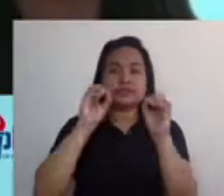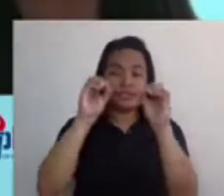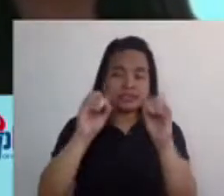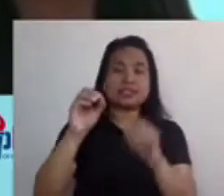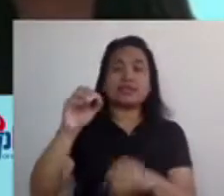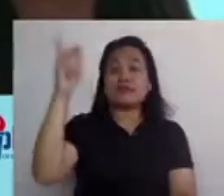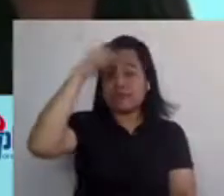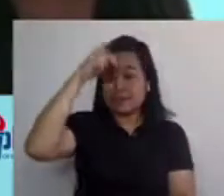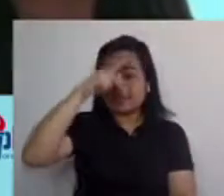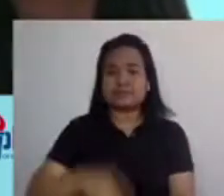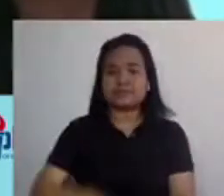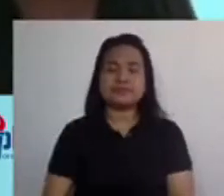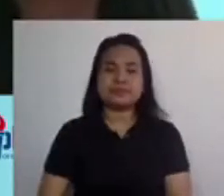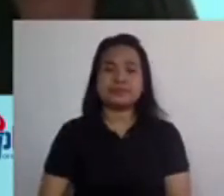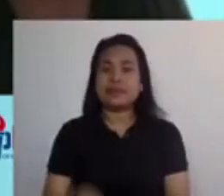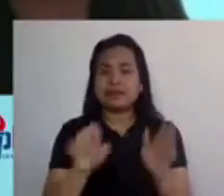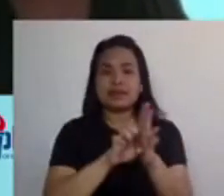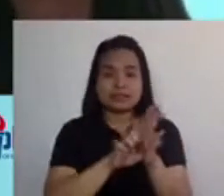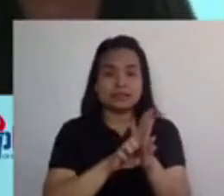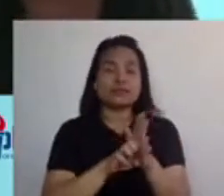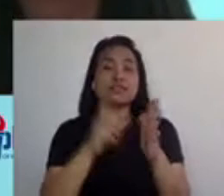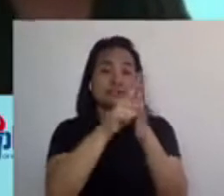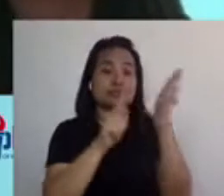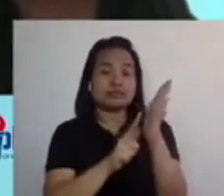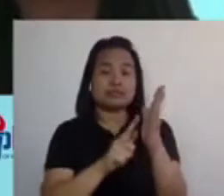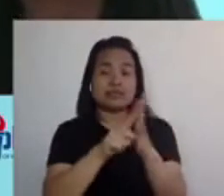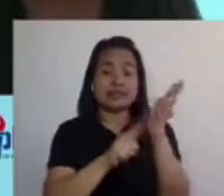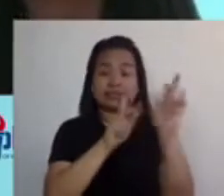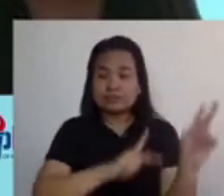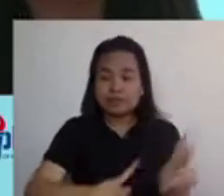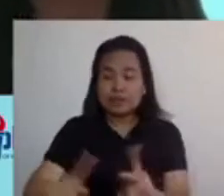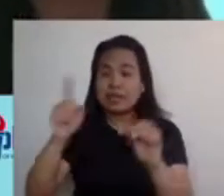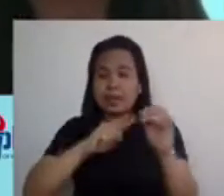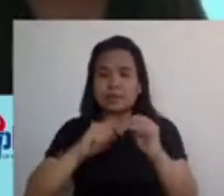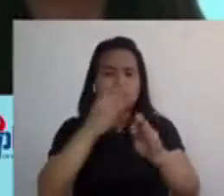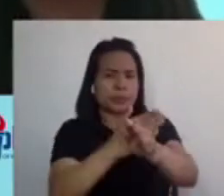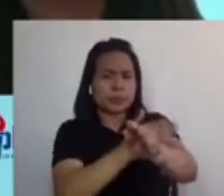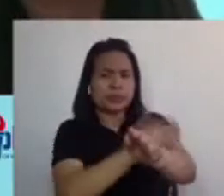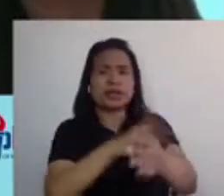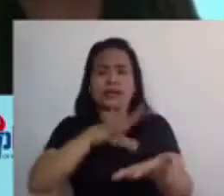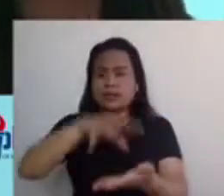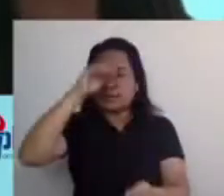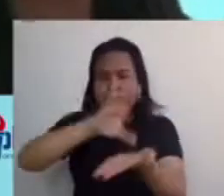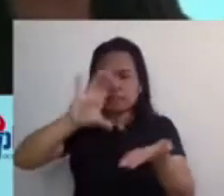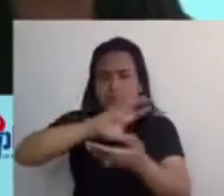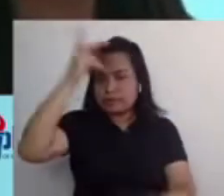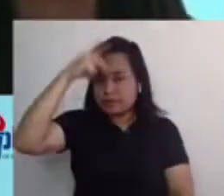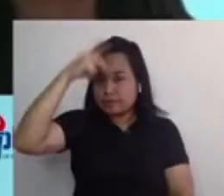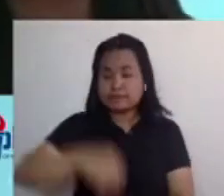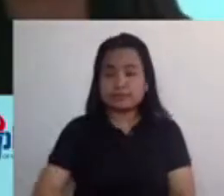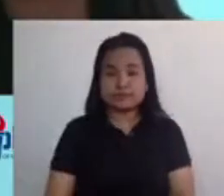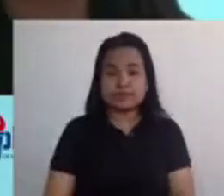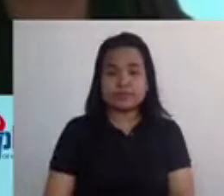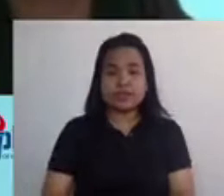with your annotations about enhancing their learner-centered teaching philosophy. The submission of these sample